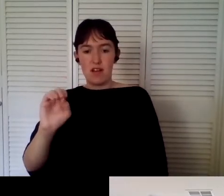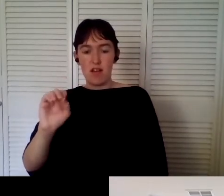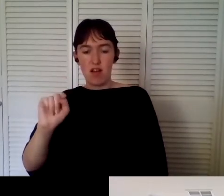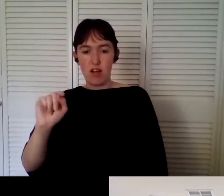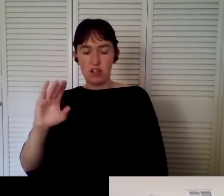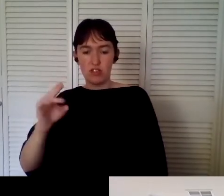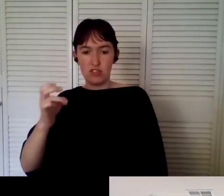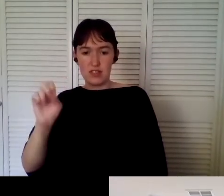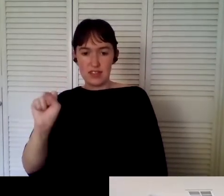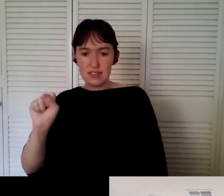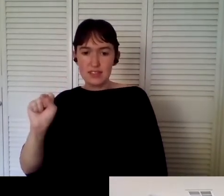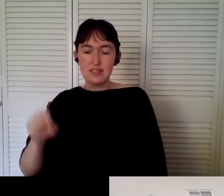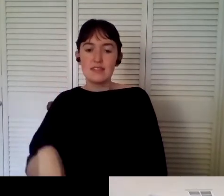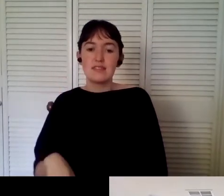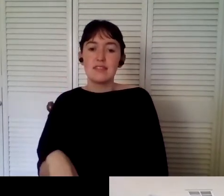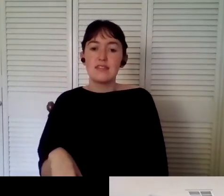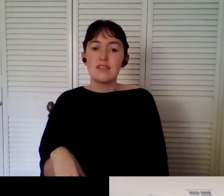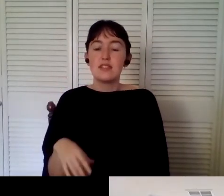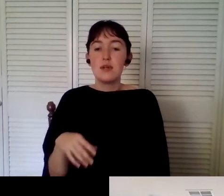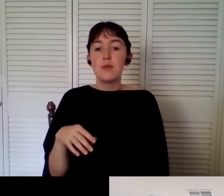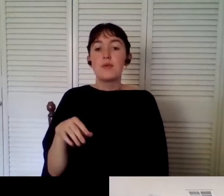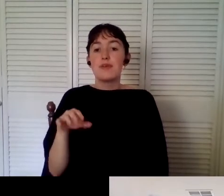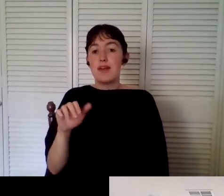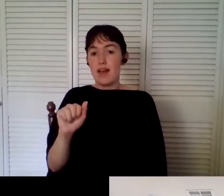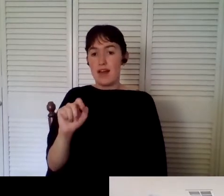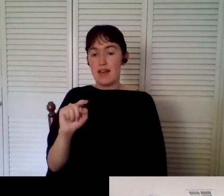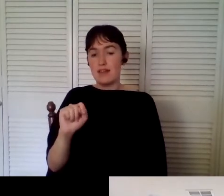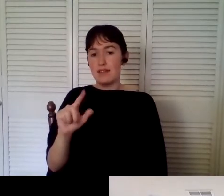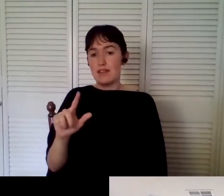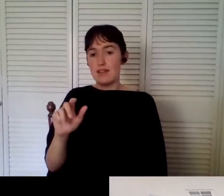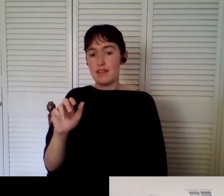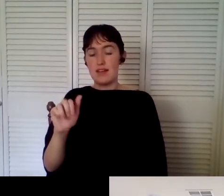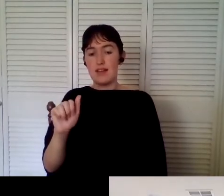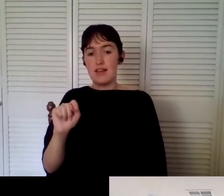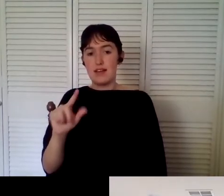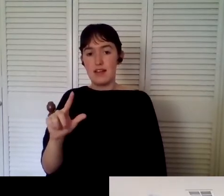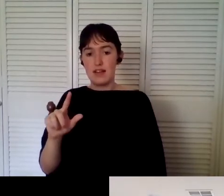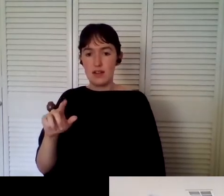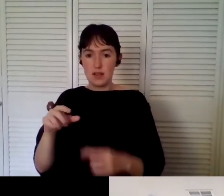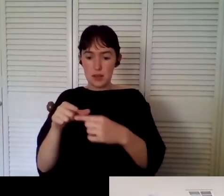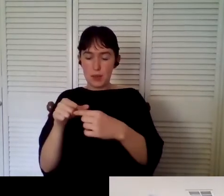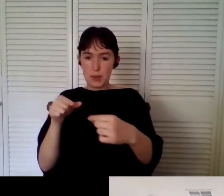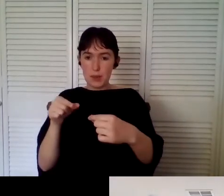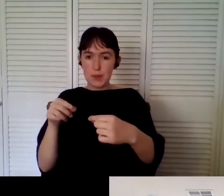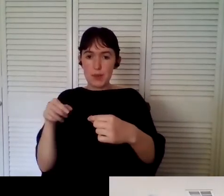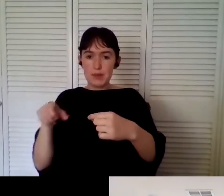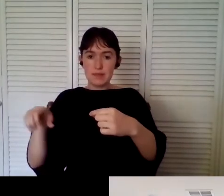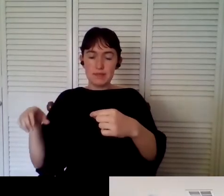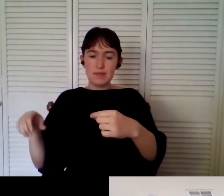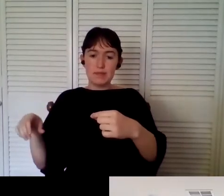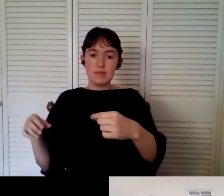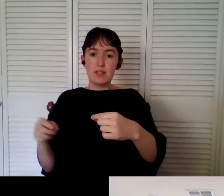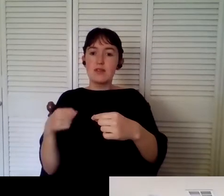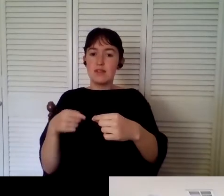talking atlatl points. So stemmed atlatl points are earlier than notched atlatl points. In most parts of the world, if you find a